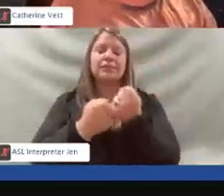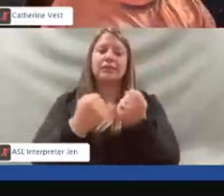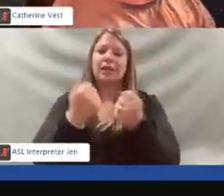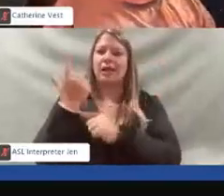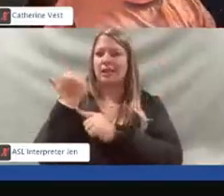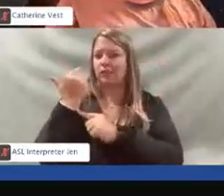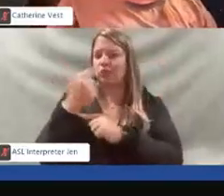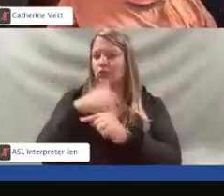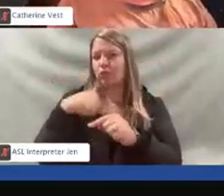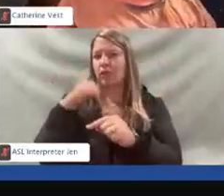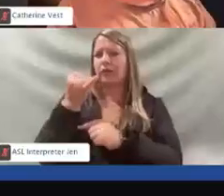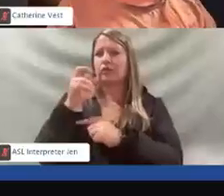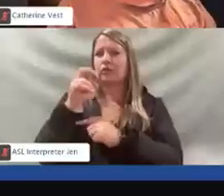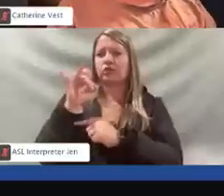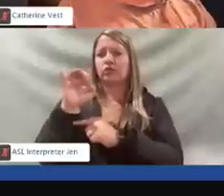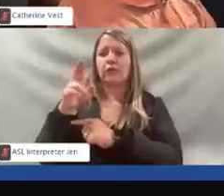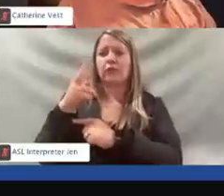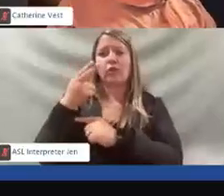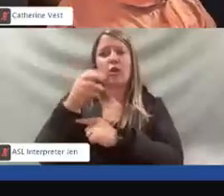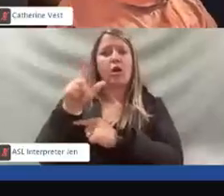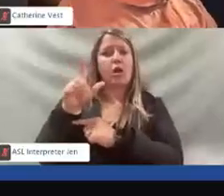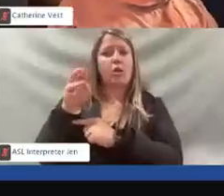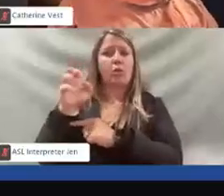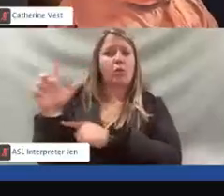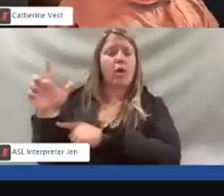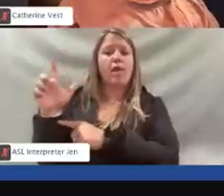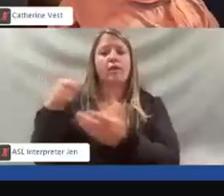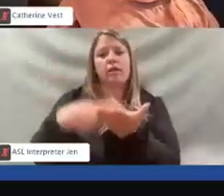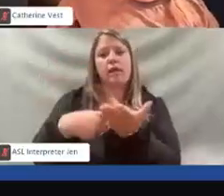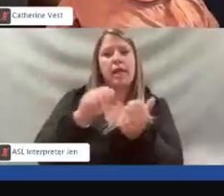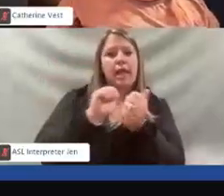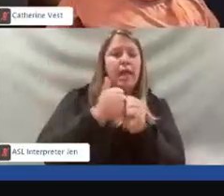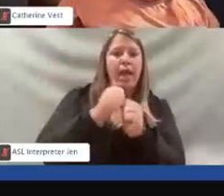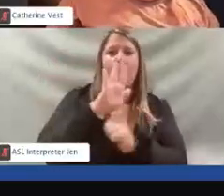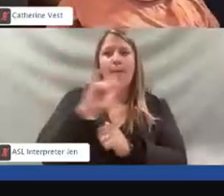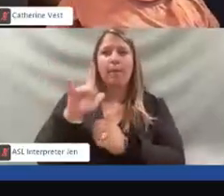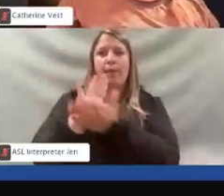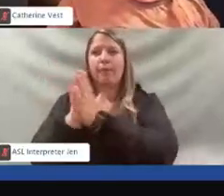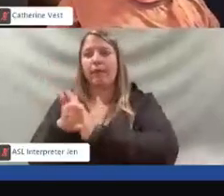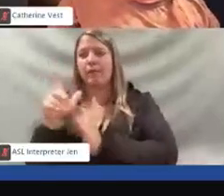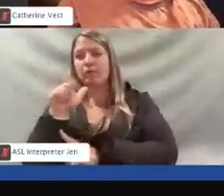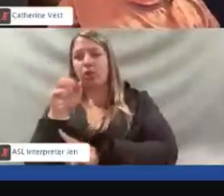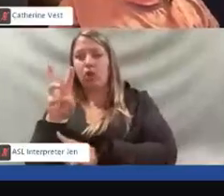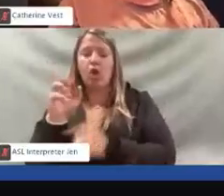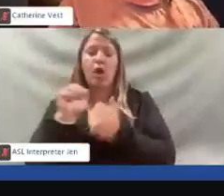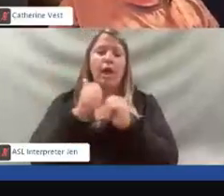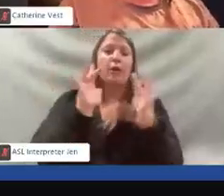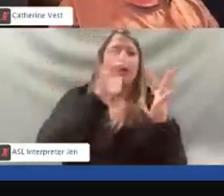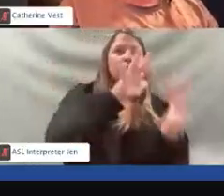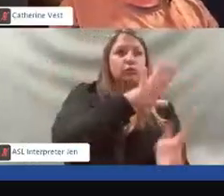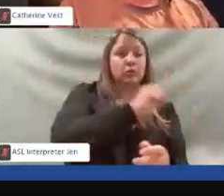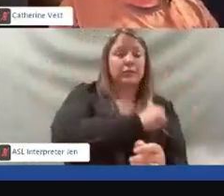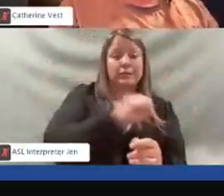we had Jennifer Hollowell from Hollowell Consulting talk to us about how a bill becomes a law, how to contact your senator and